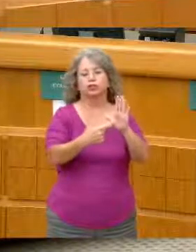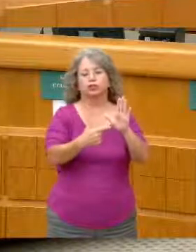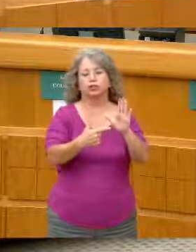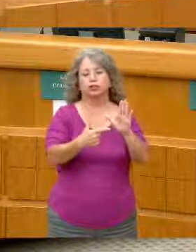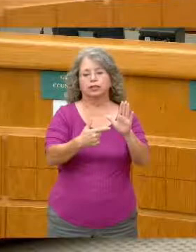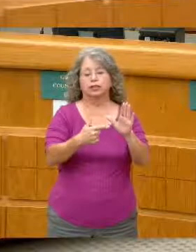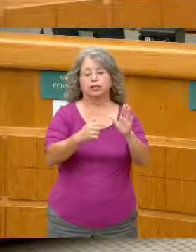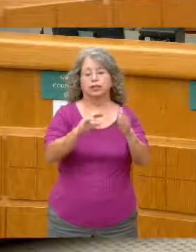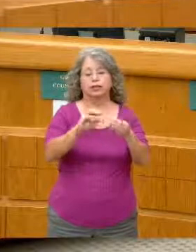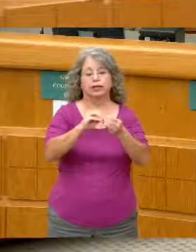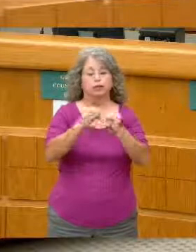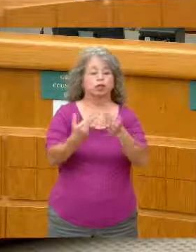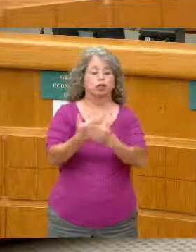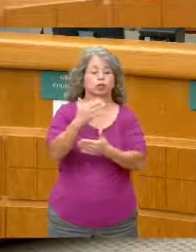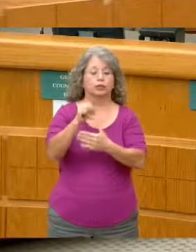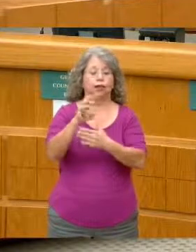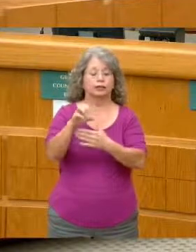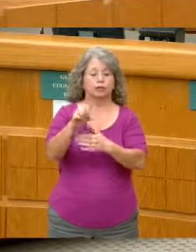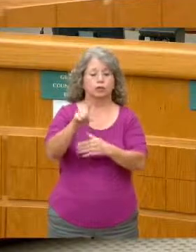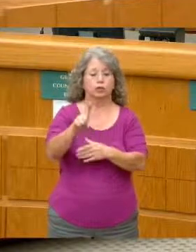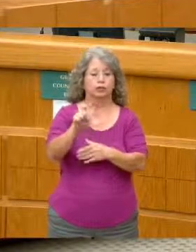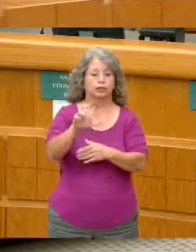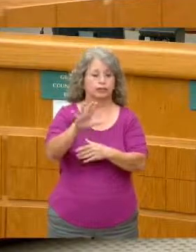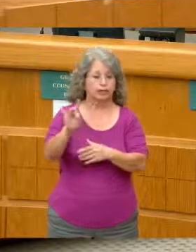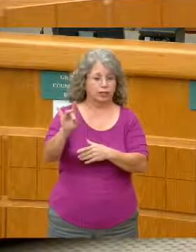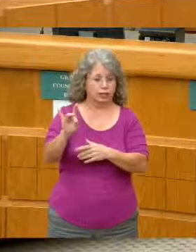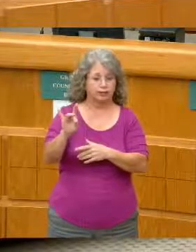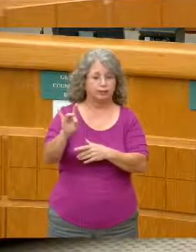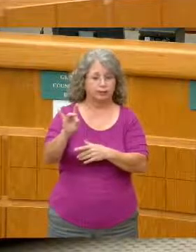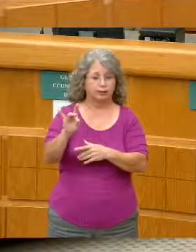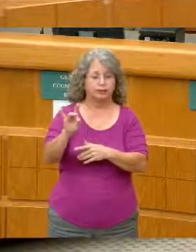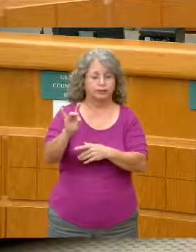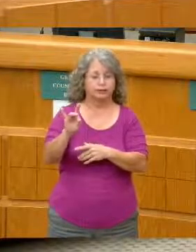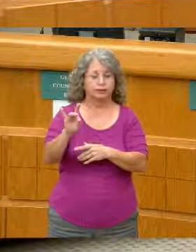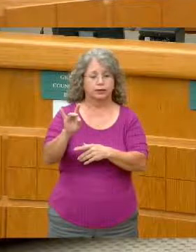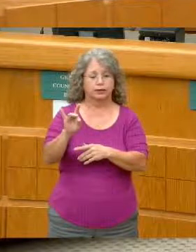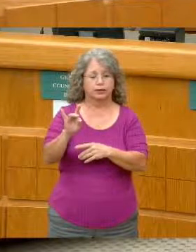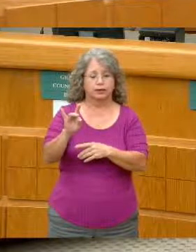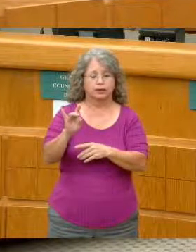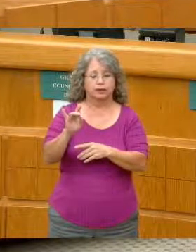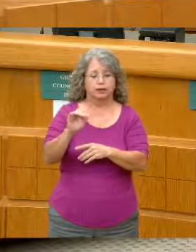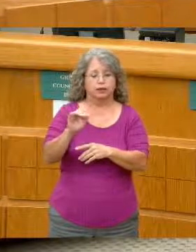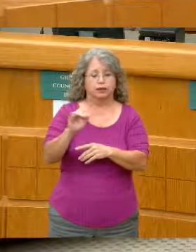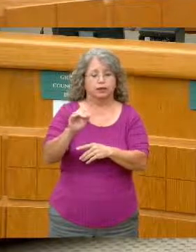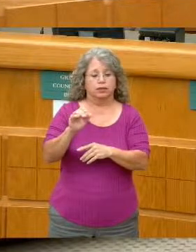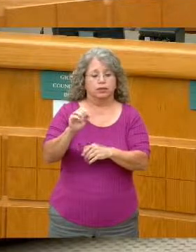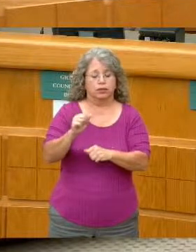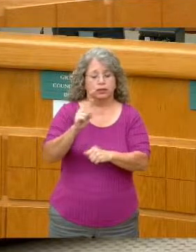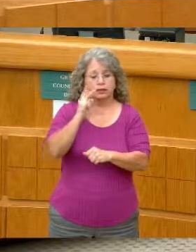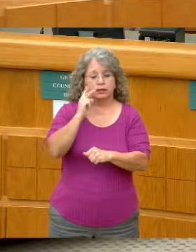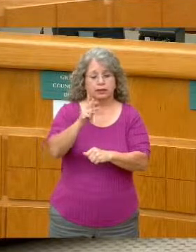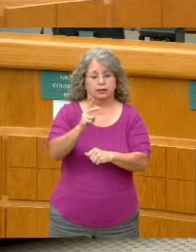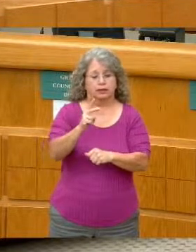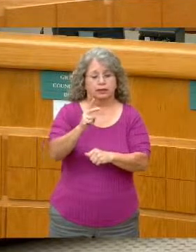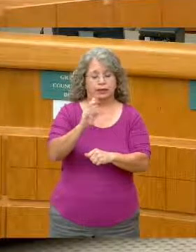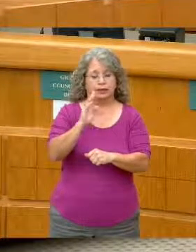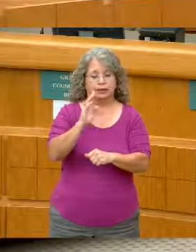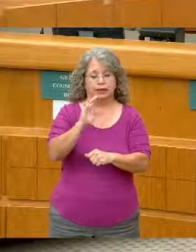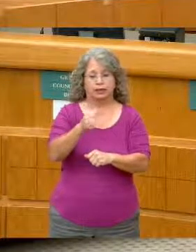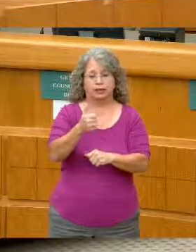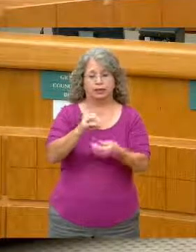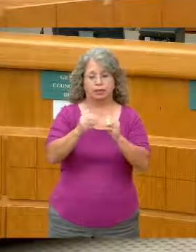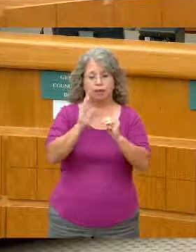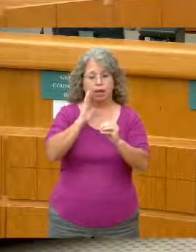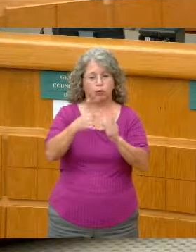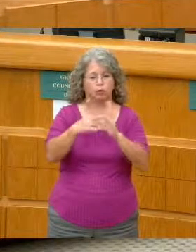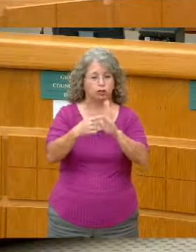see the number for today of new positive cases is 158. And you can see that that